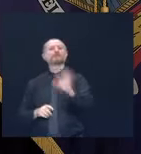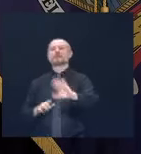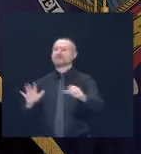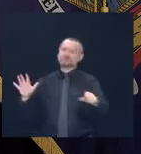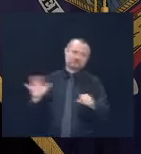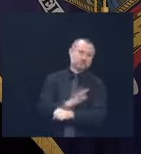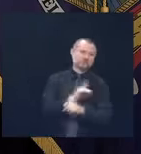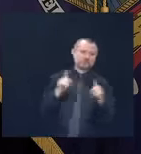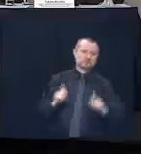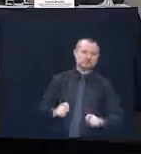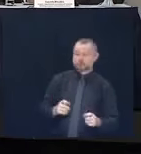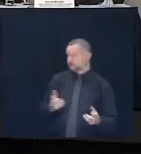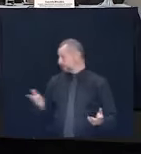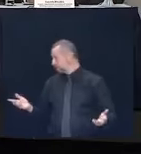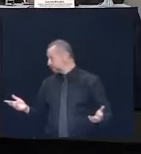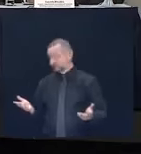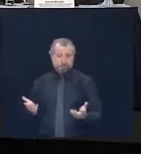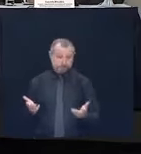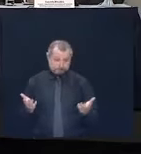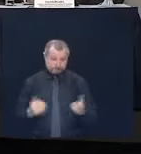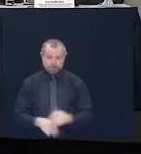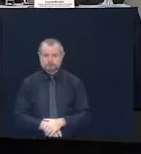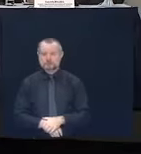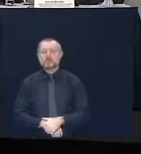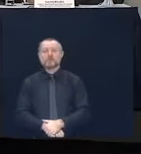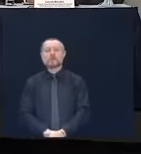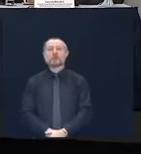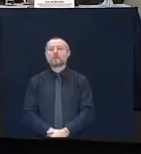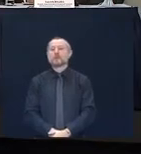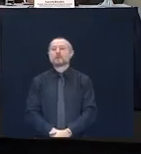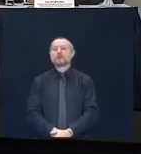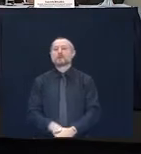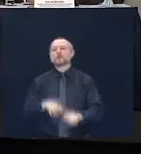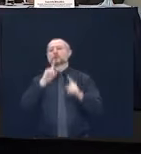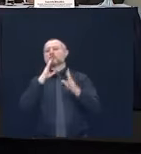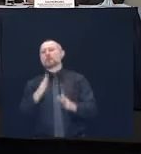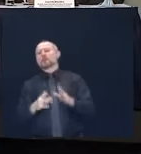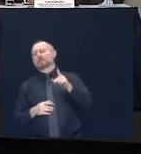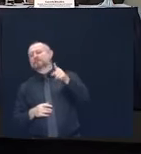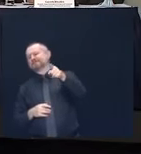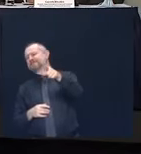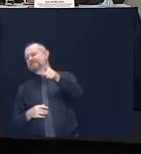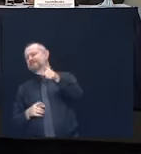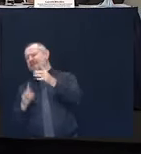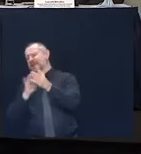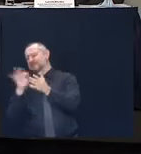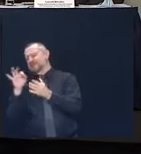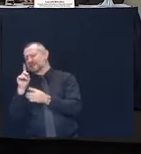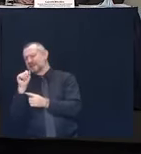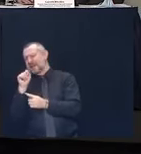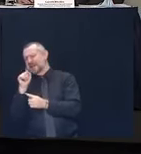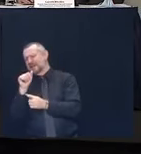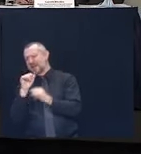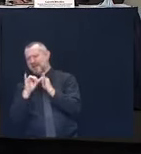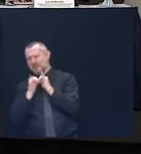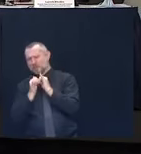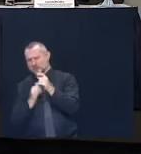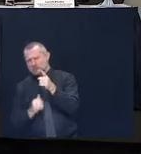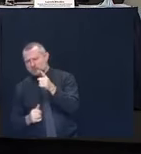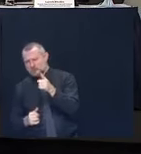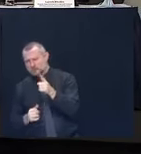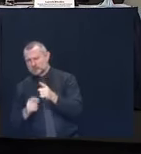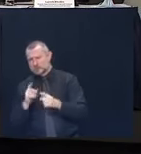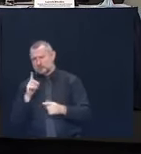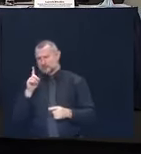All tests. For all tests. But the state is also counting antigen test data, and the city is not, right? And what is the epidemiological? I don't know. Do you know? So there's